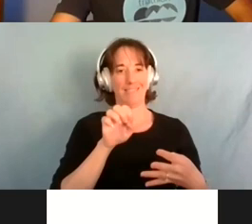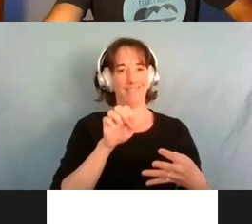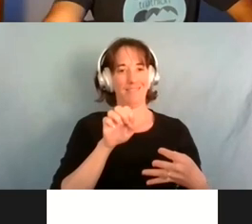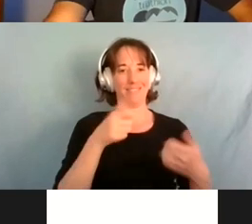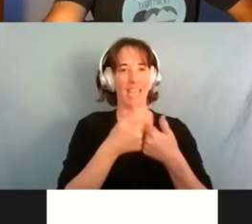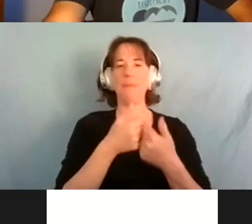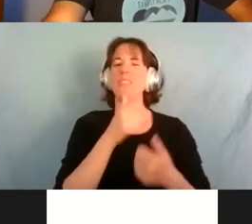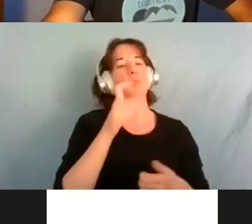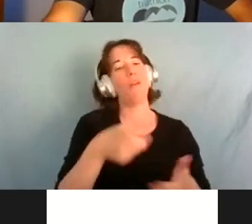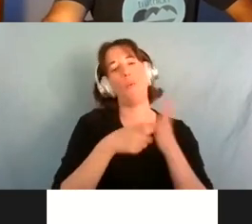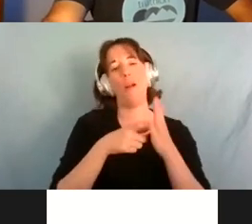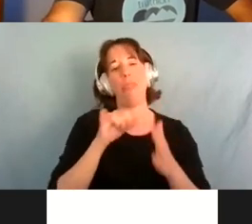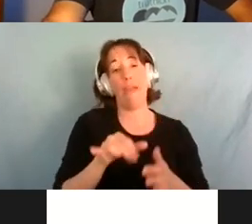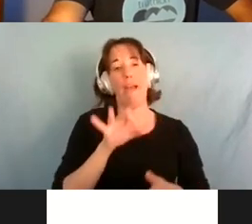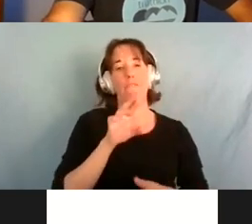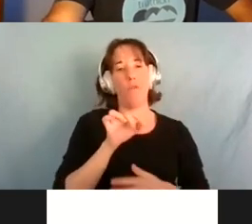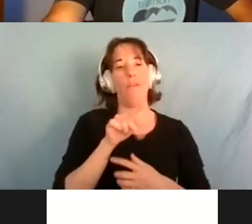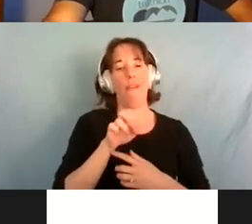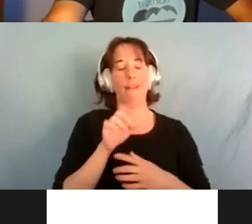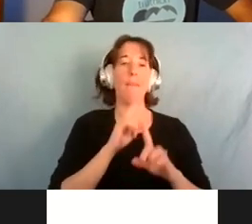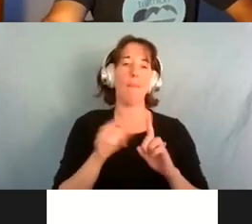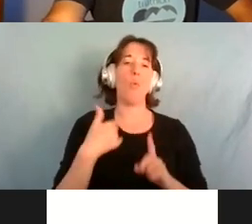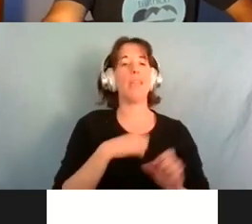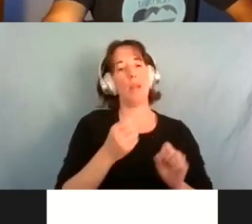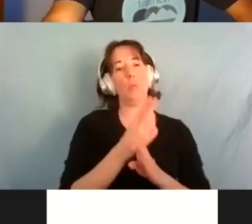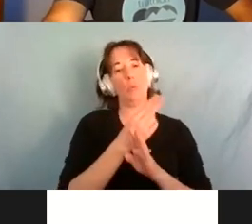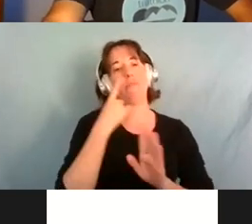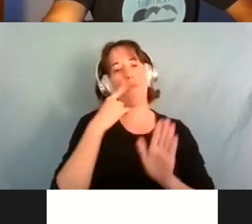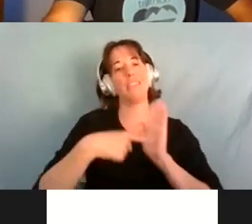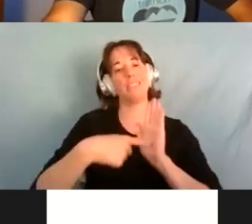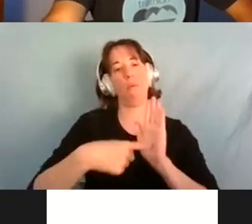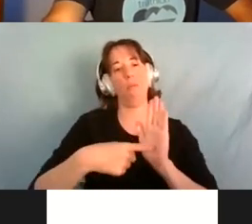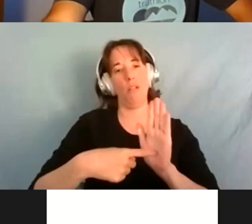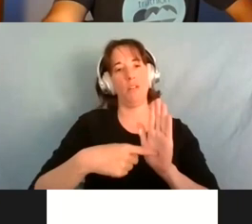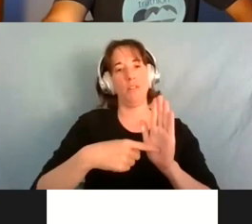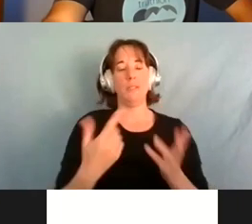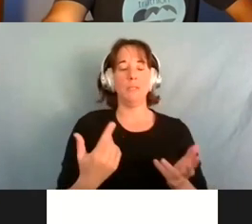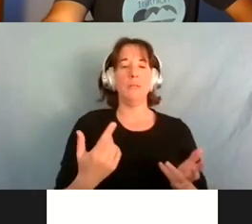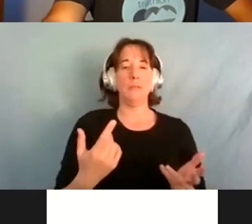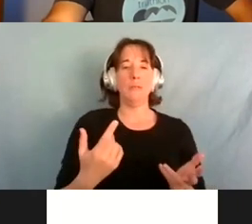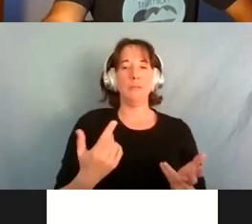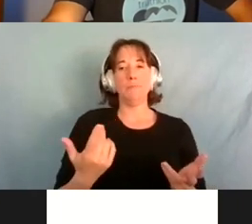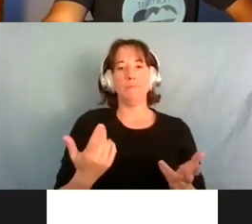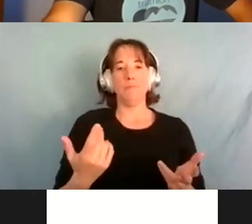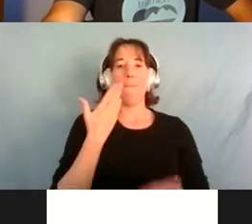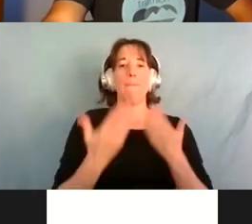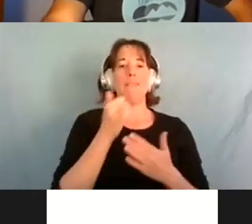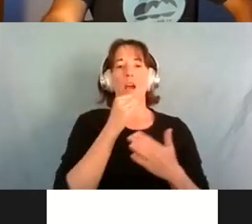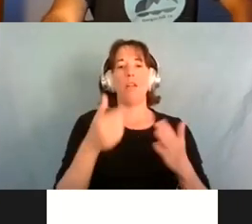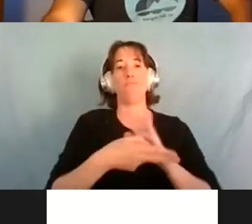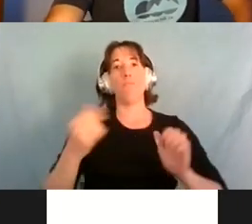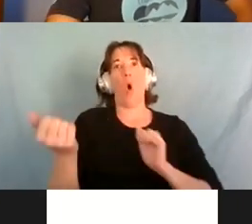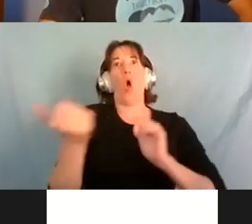can just say Fortnite to kind of restrict our domain from all games to just a single game.